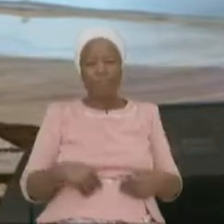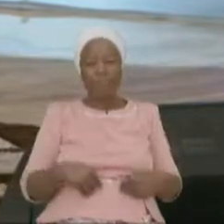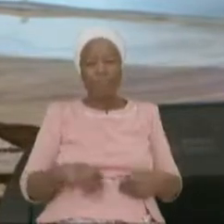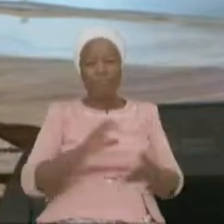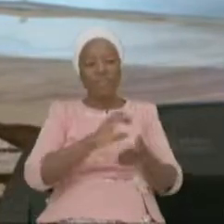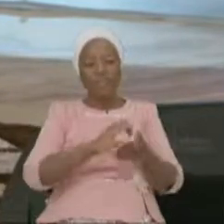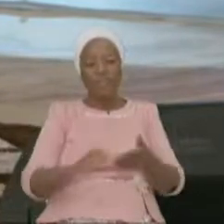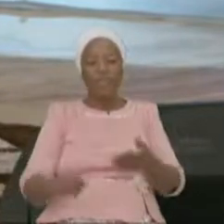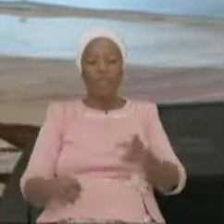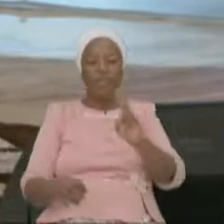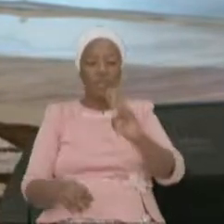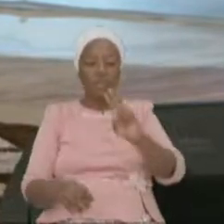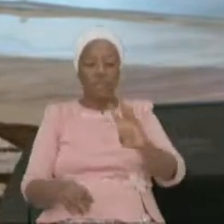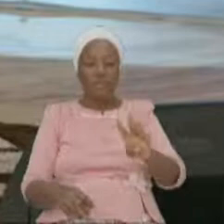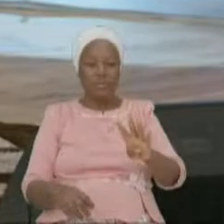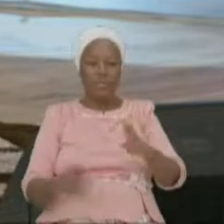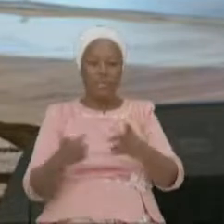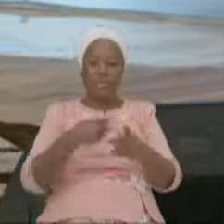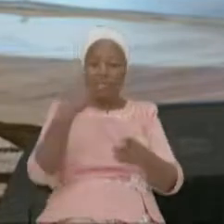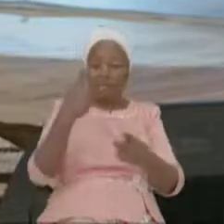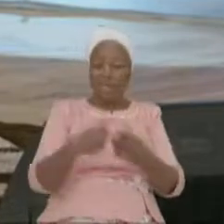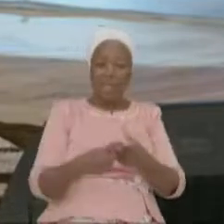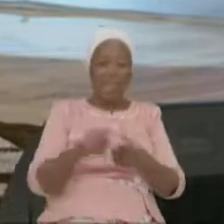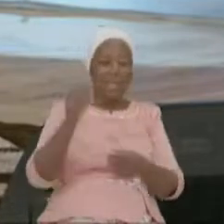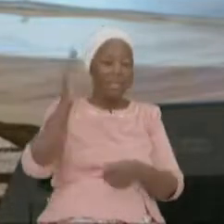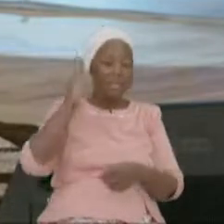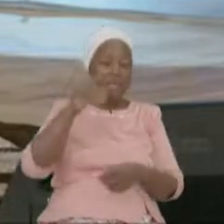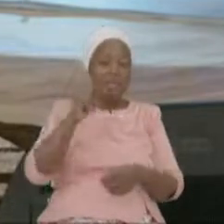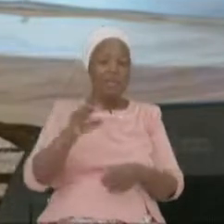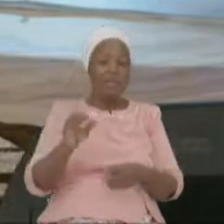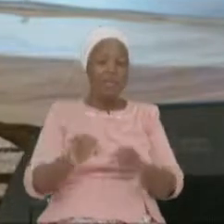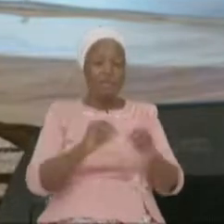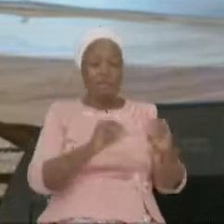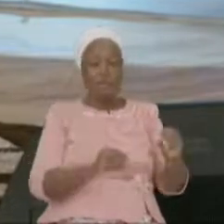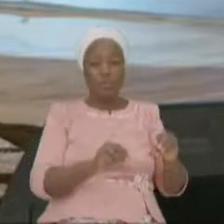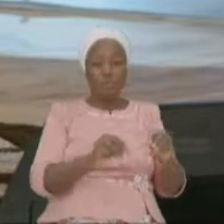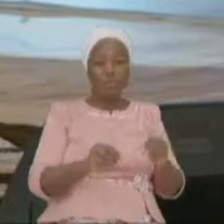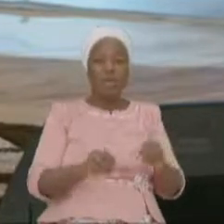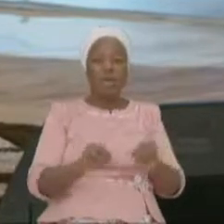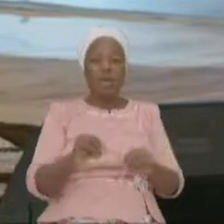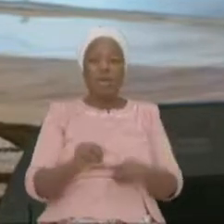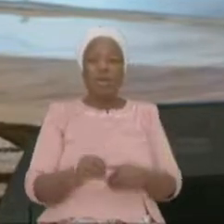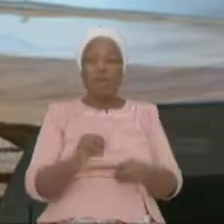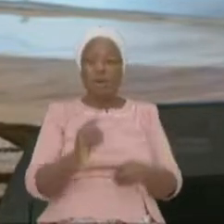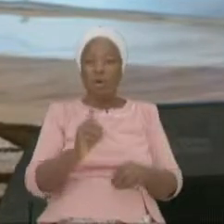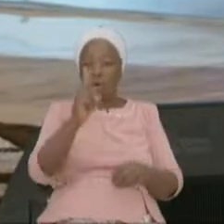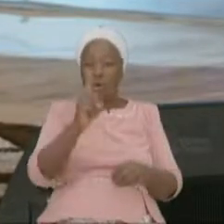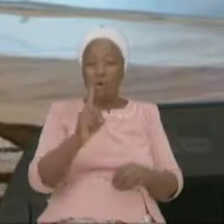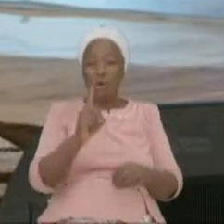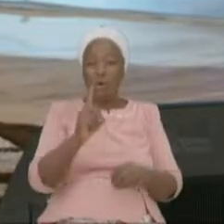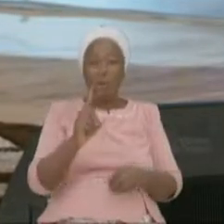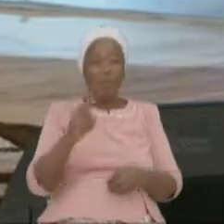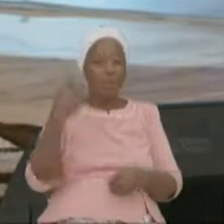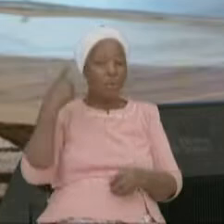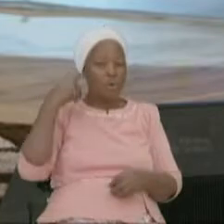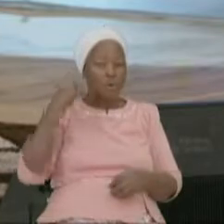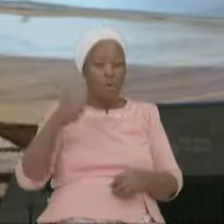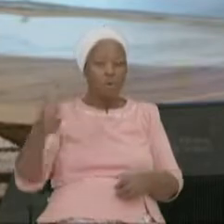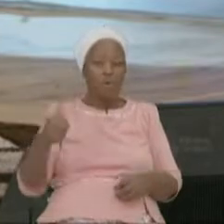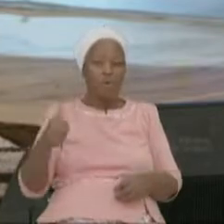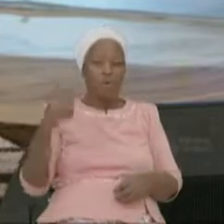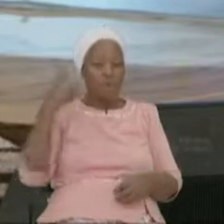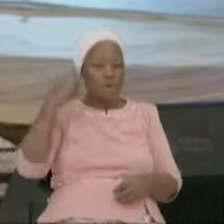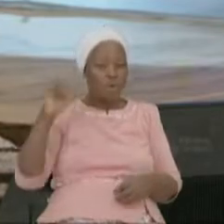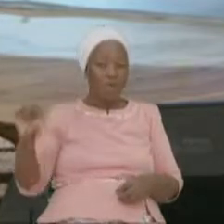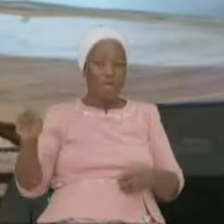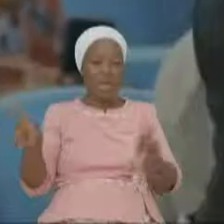in verse 24, then shalt thou lay up gold as dust. I didn't hear your